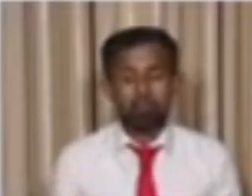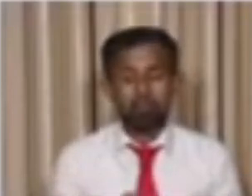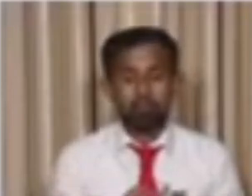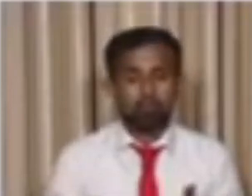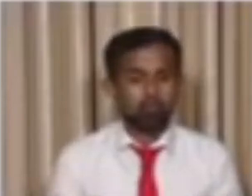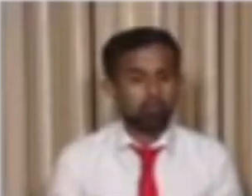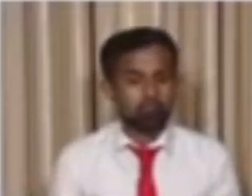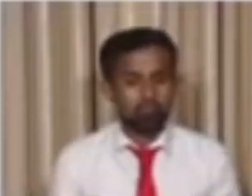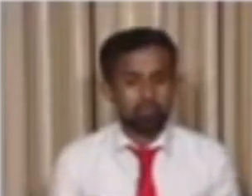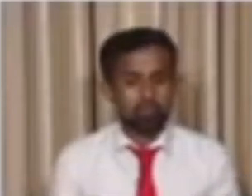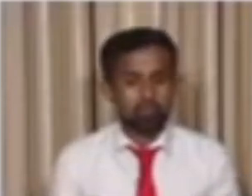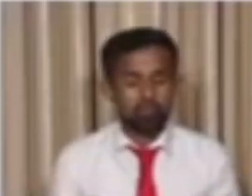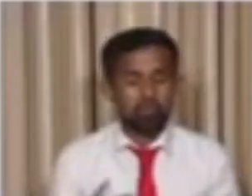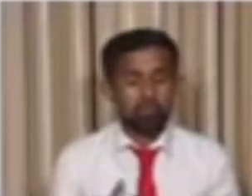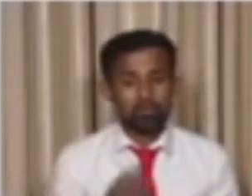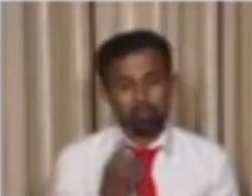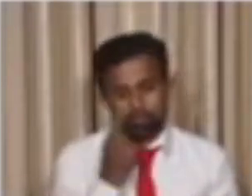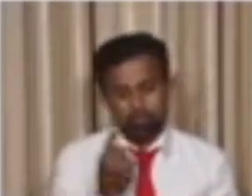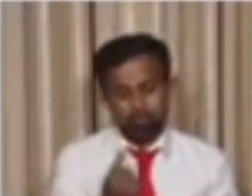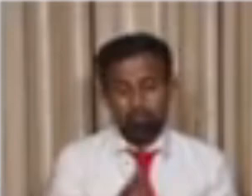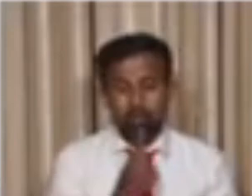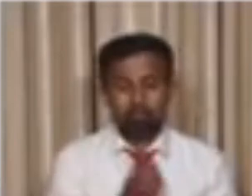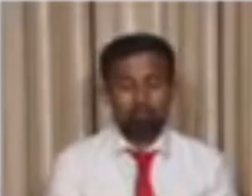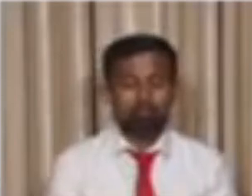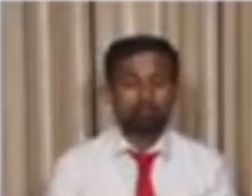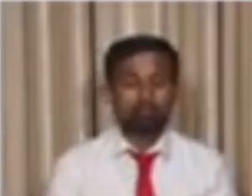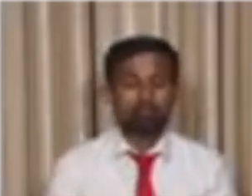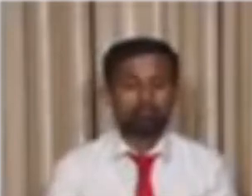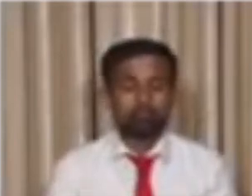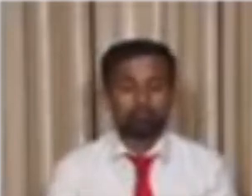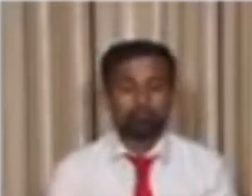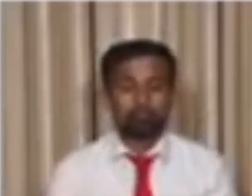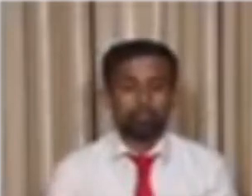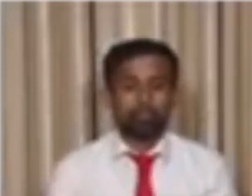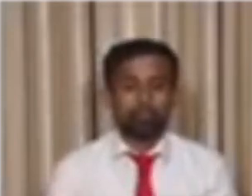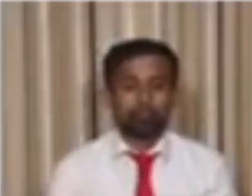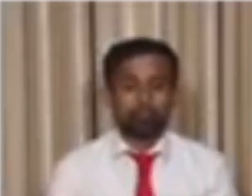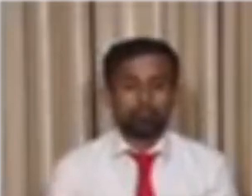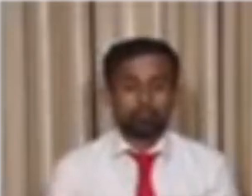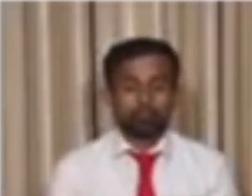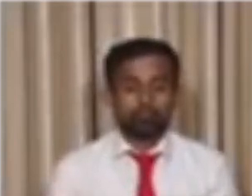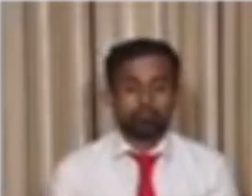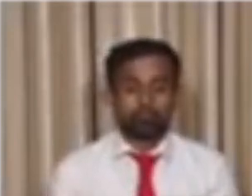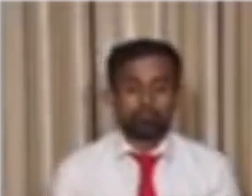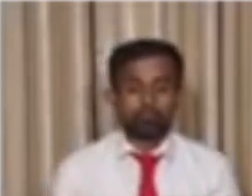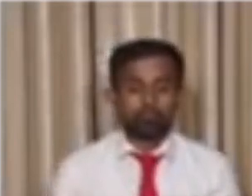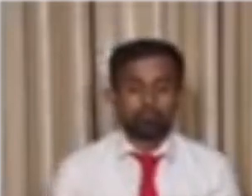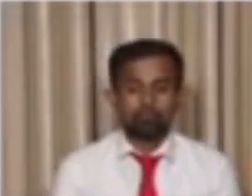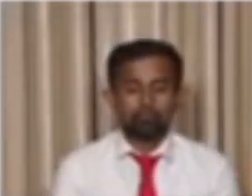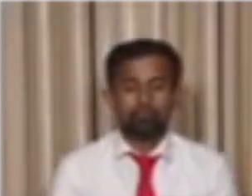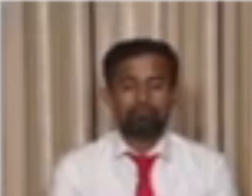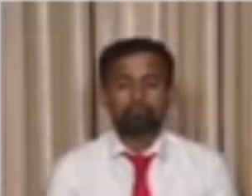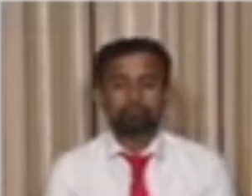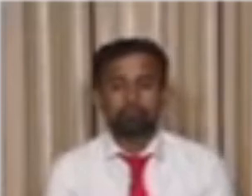of 1949 had no qualms in supporting the Srimashastri Pact, which evicted half